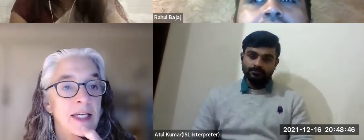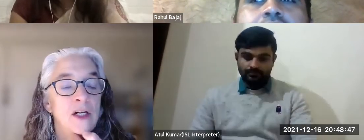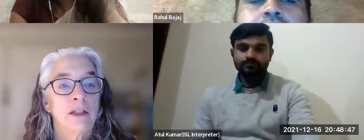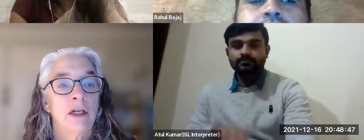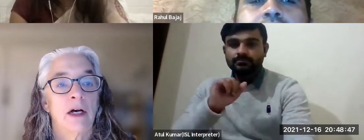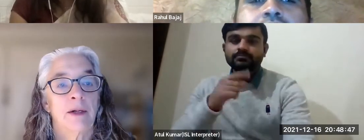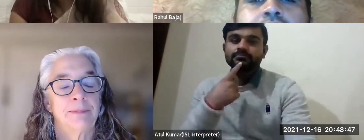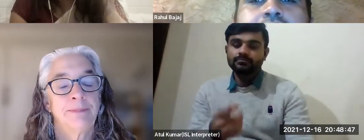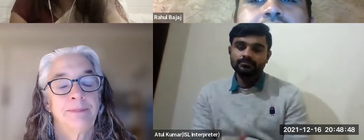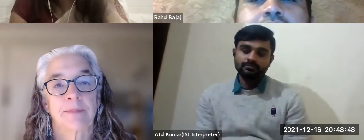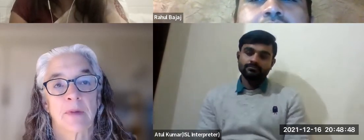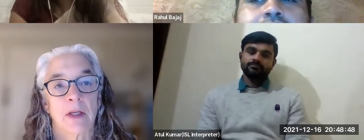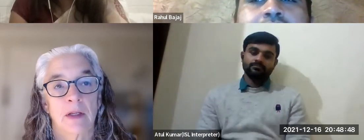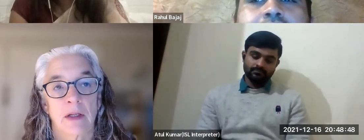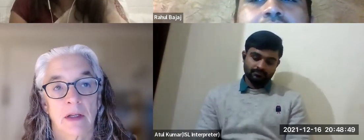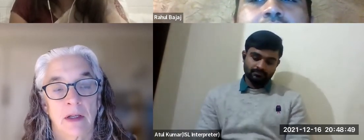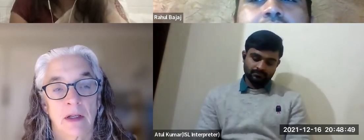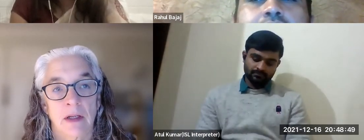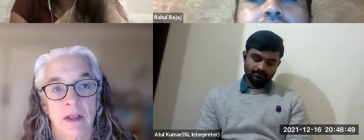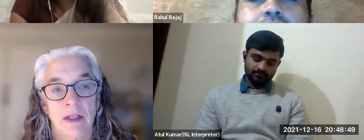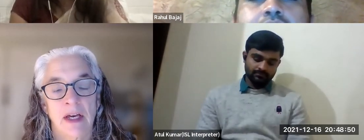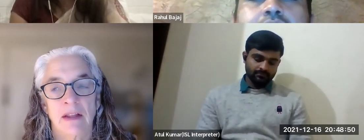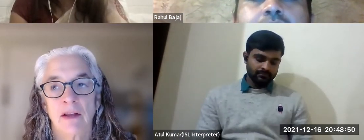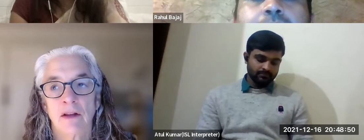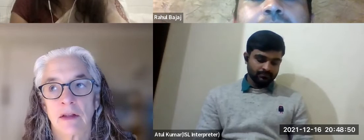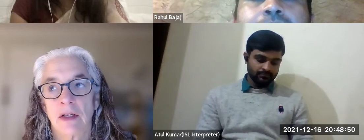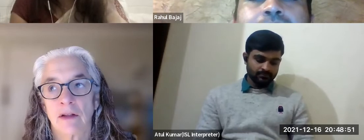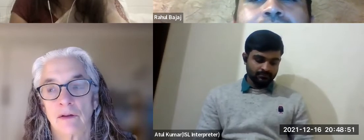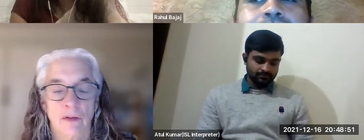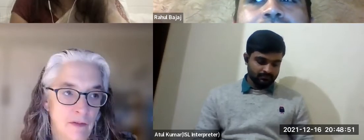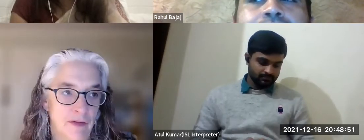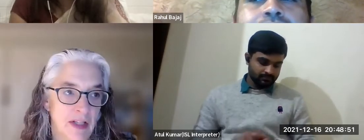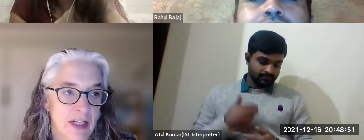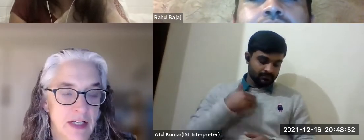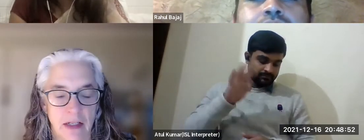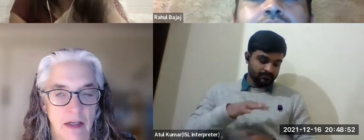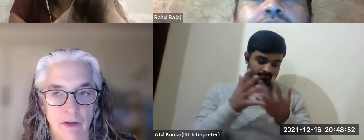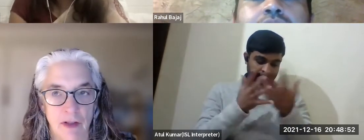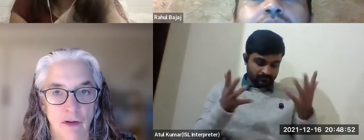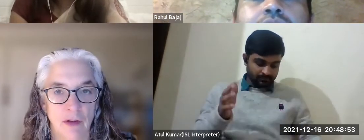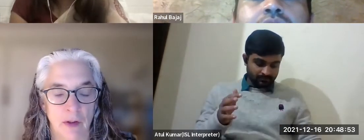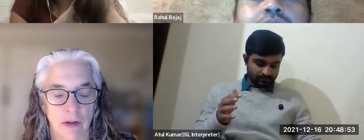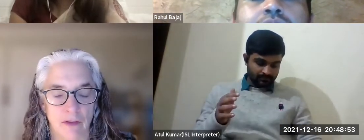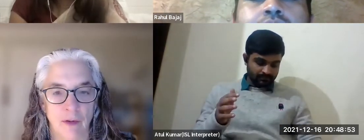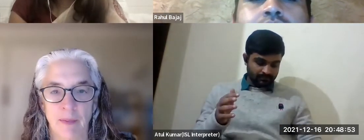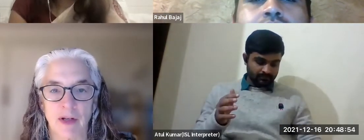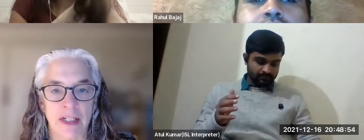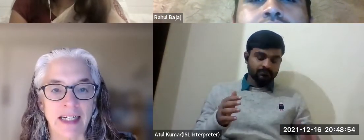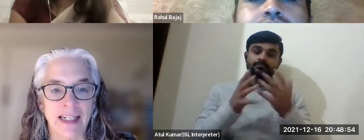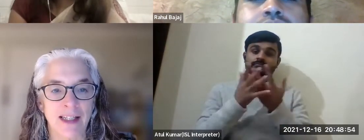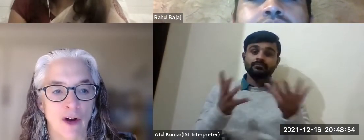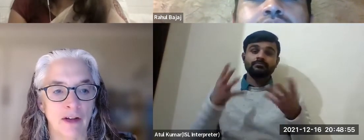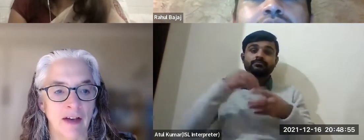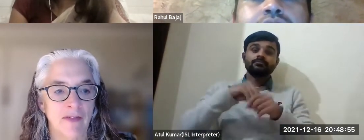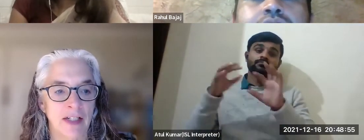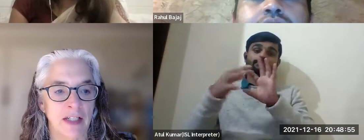Yeah, I think on the sorry. Yeah, Lainey, go ahead. Yeah, the other sort of thing that ties in, I agree totally with Shilpi about